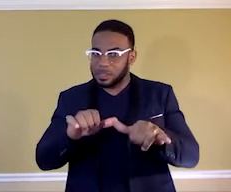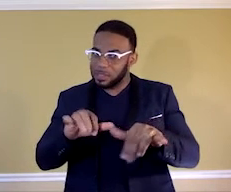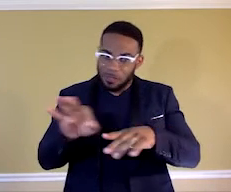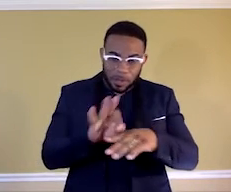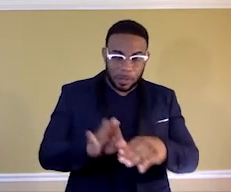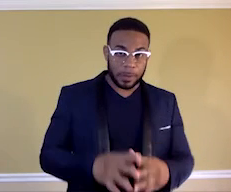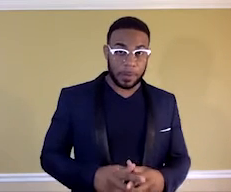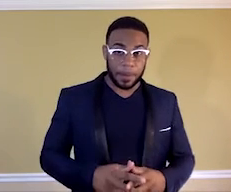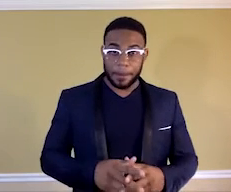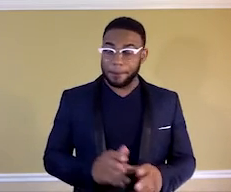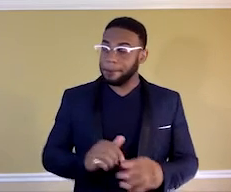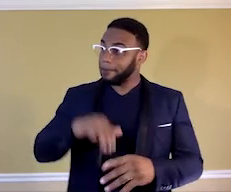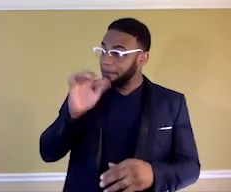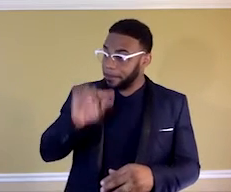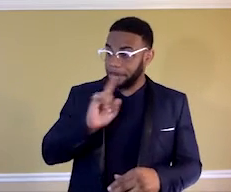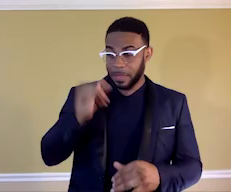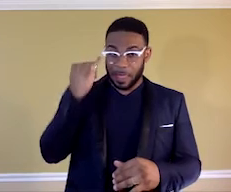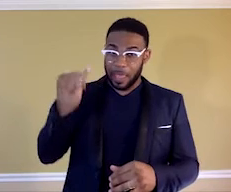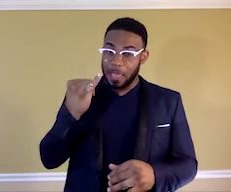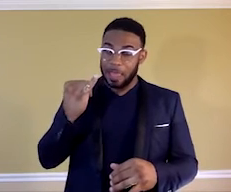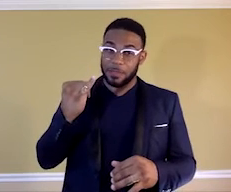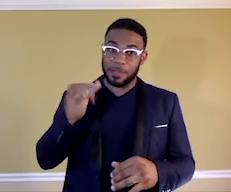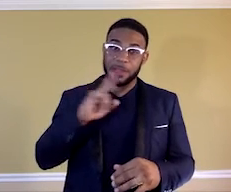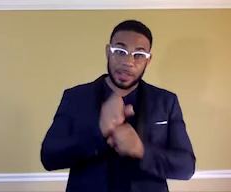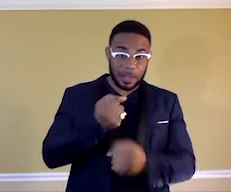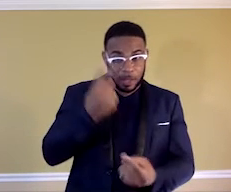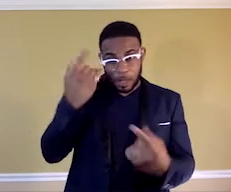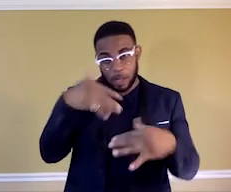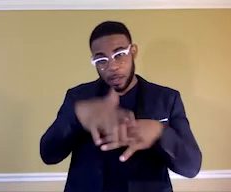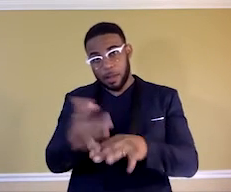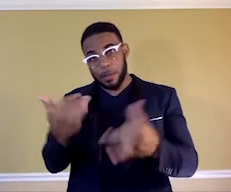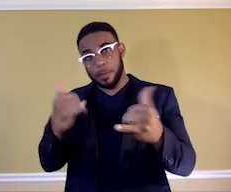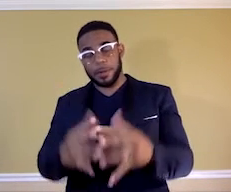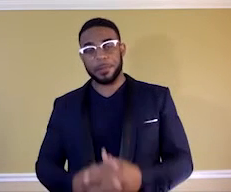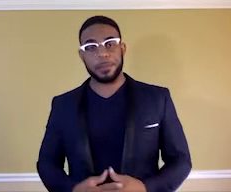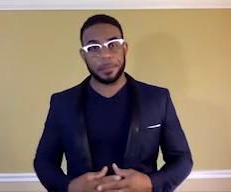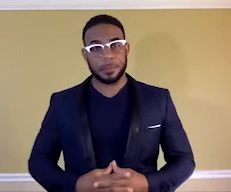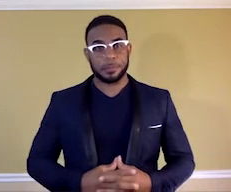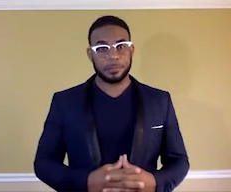functioning. And this is where the idea of literacy comes into play.